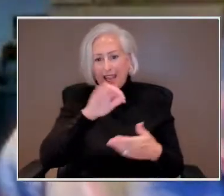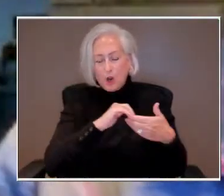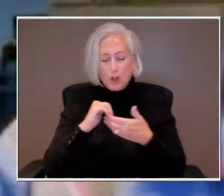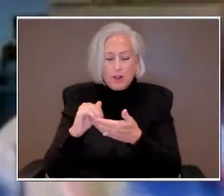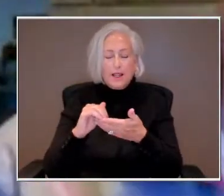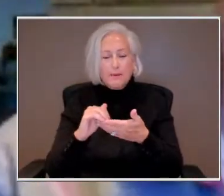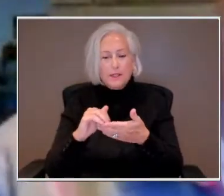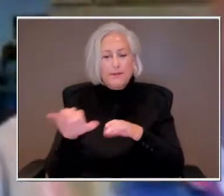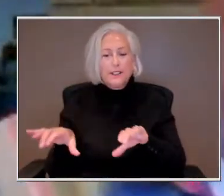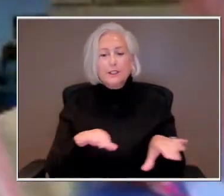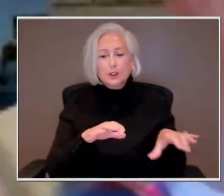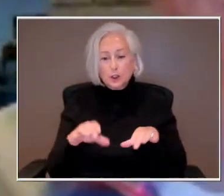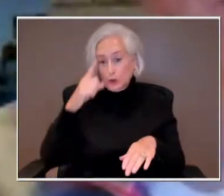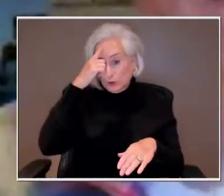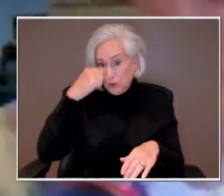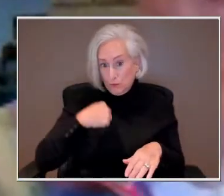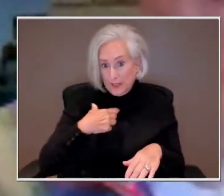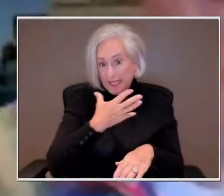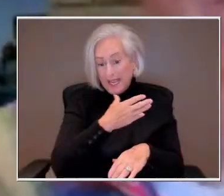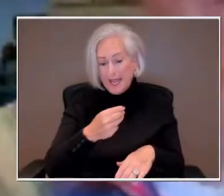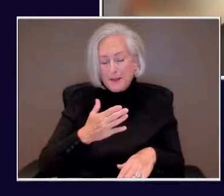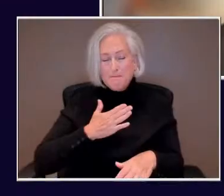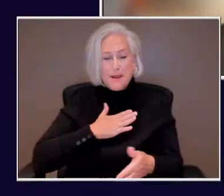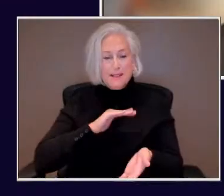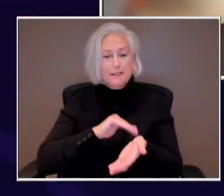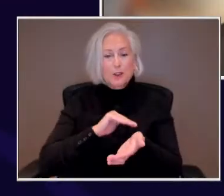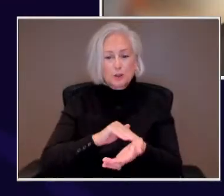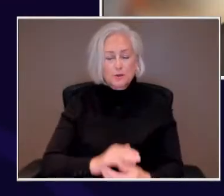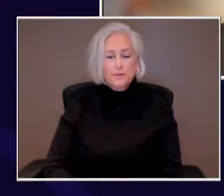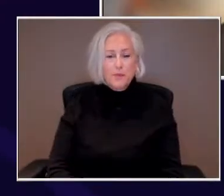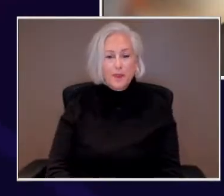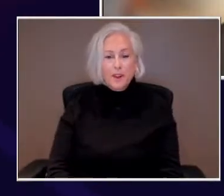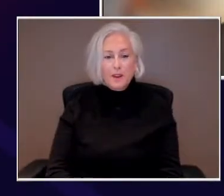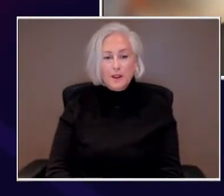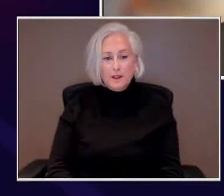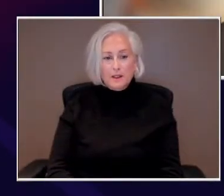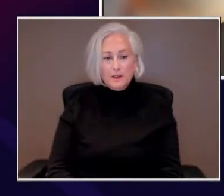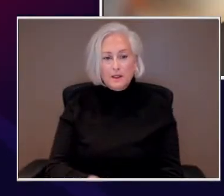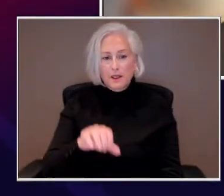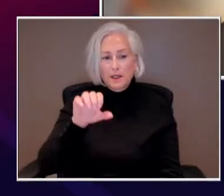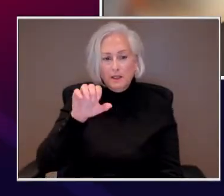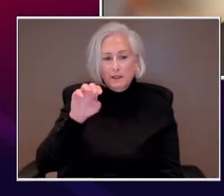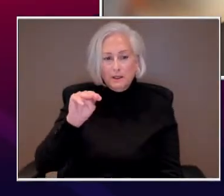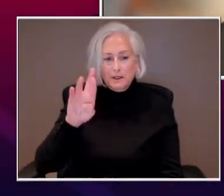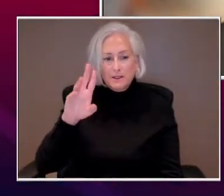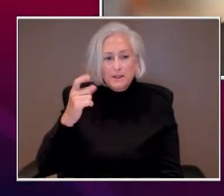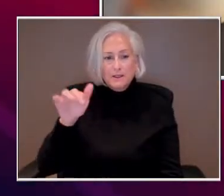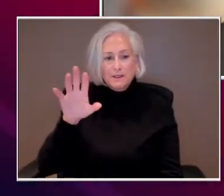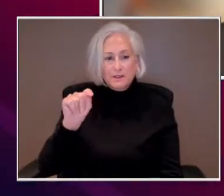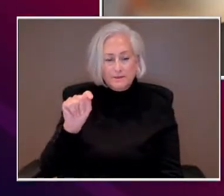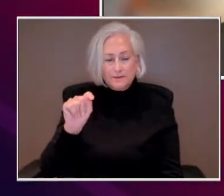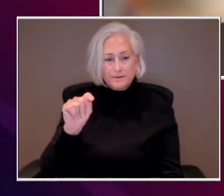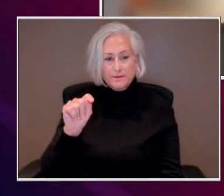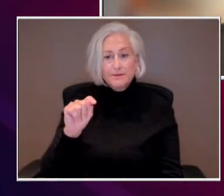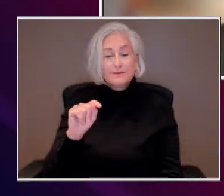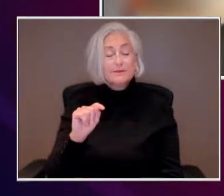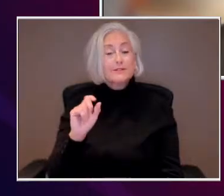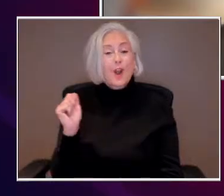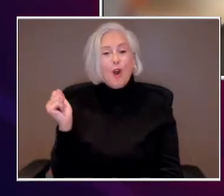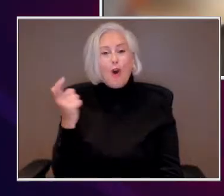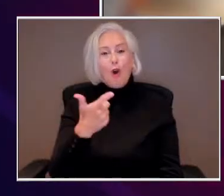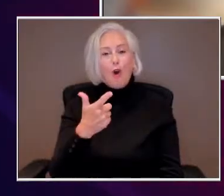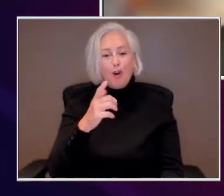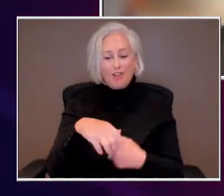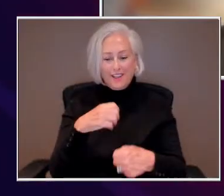me and the doctors that I work with. Margaret, in all your years of teaching and being married to Vern, is Vern your